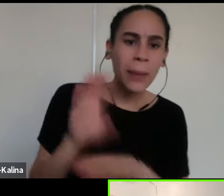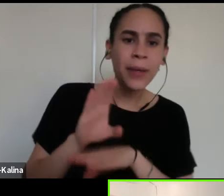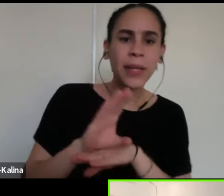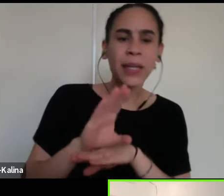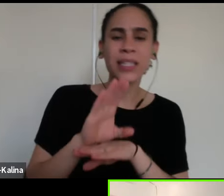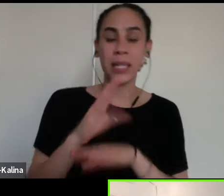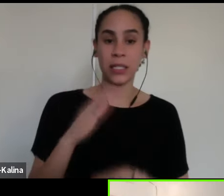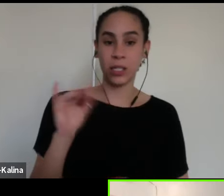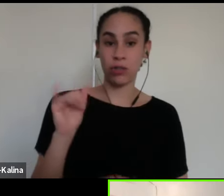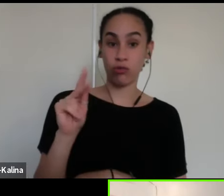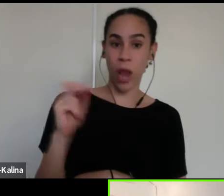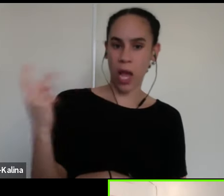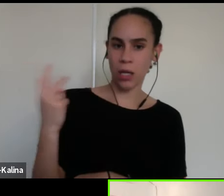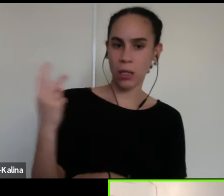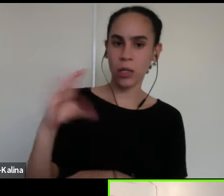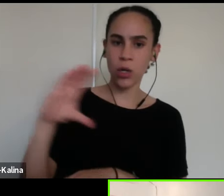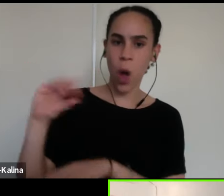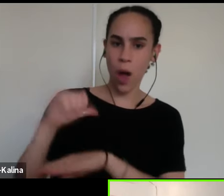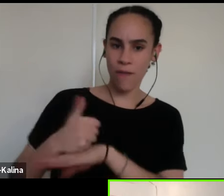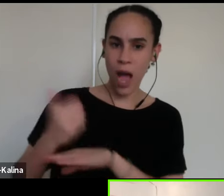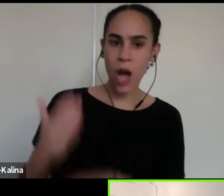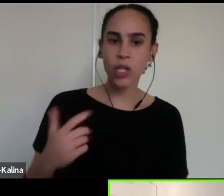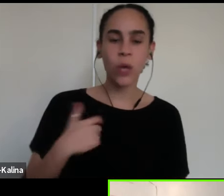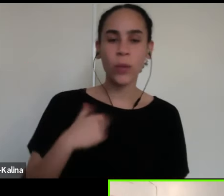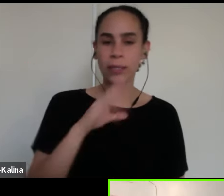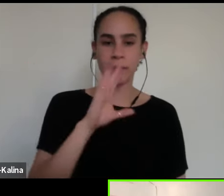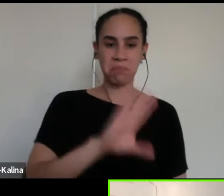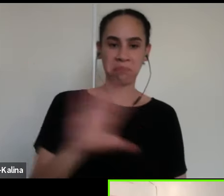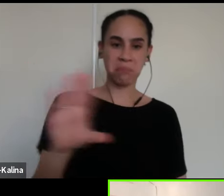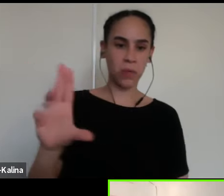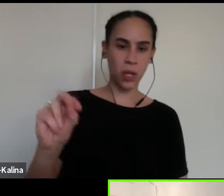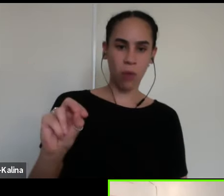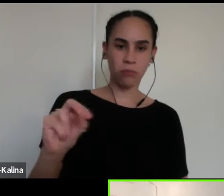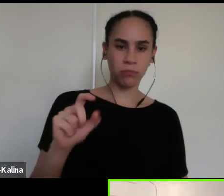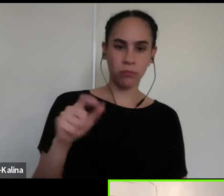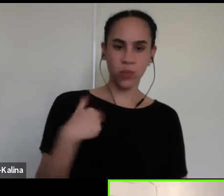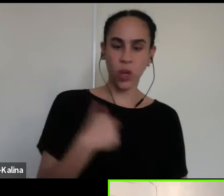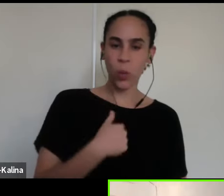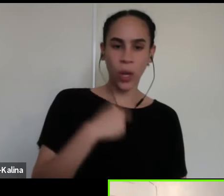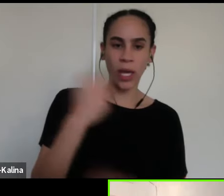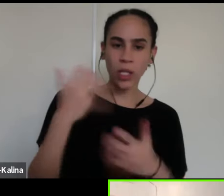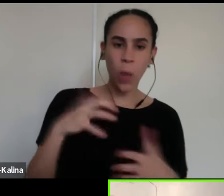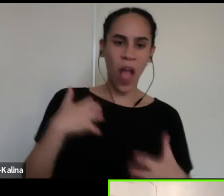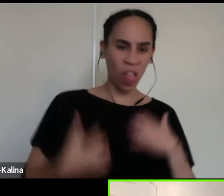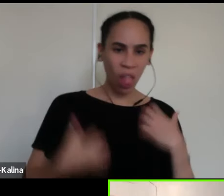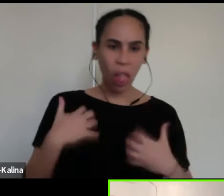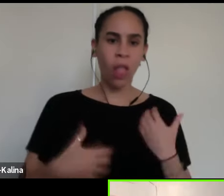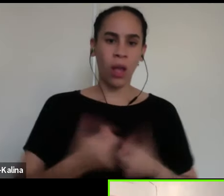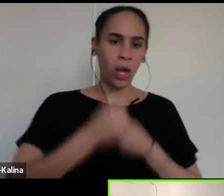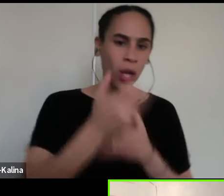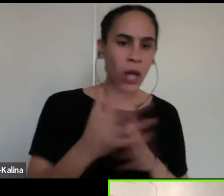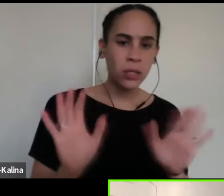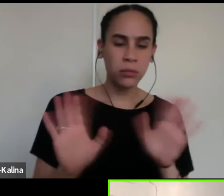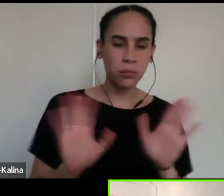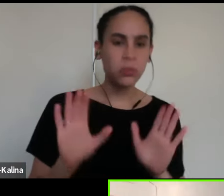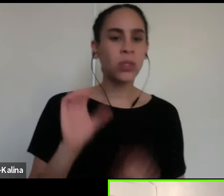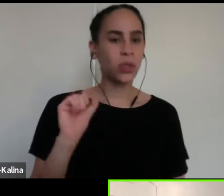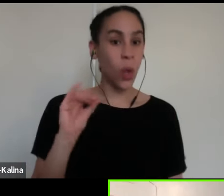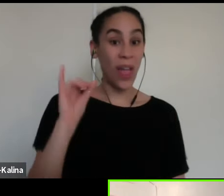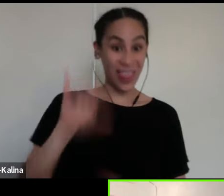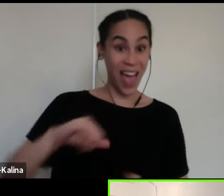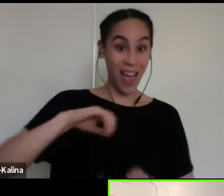my co-founder, and I are just saying flatly, no, we're not going to do that. So having that ally in